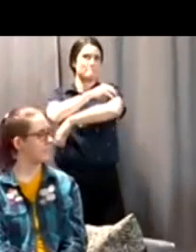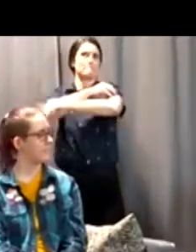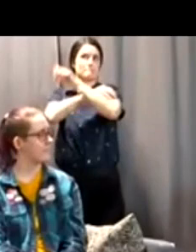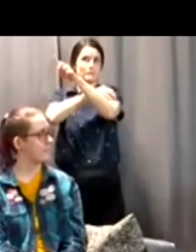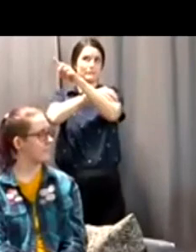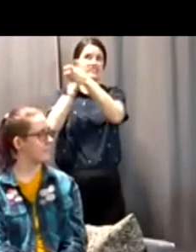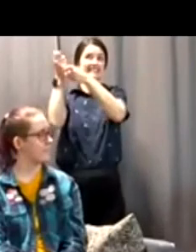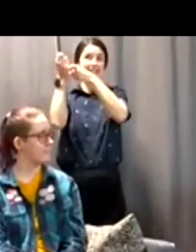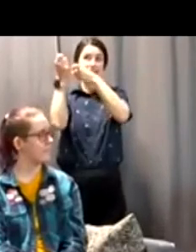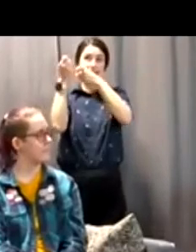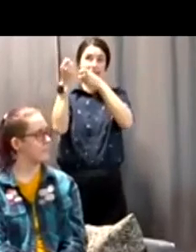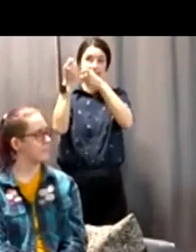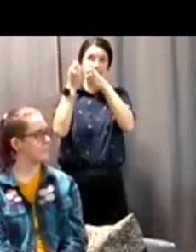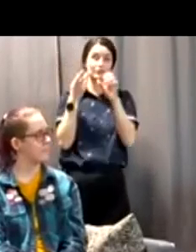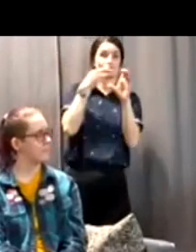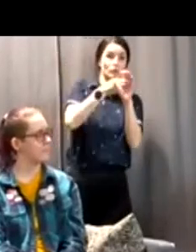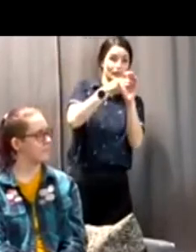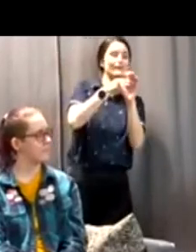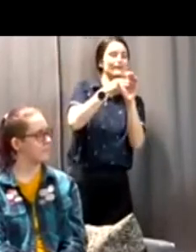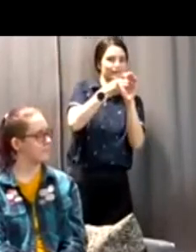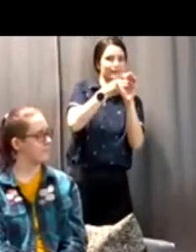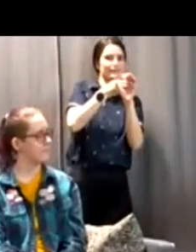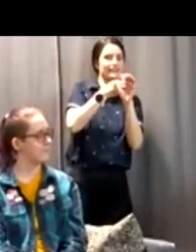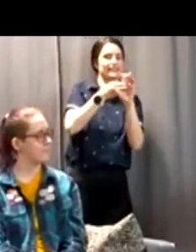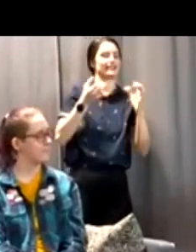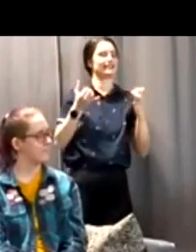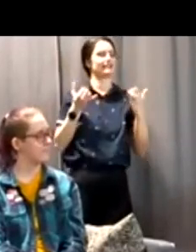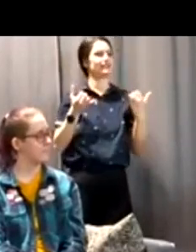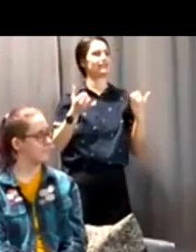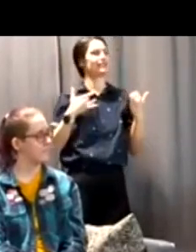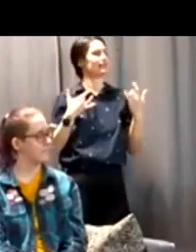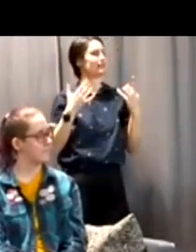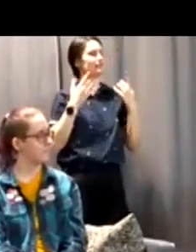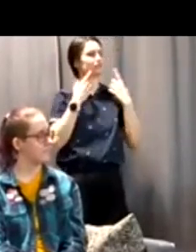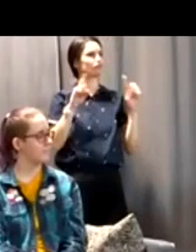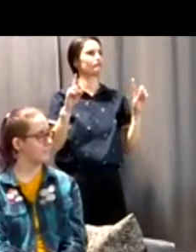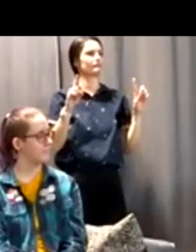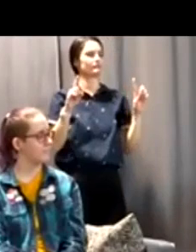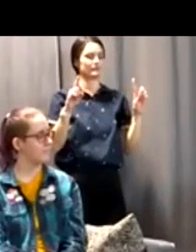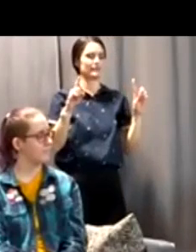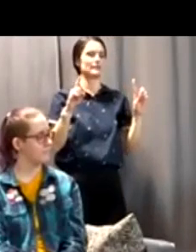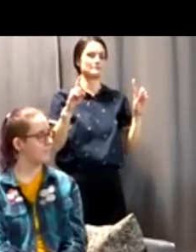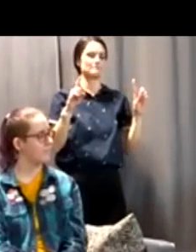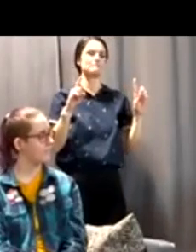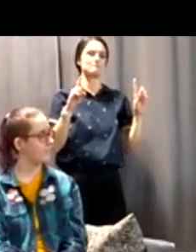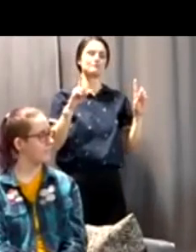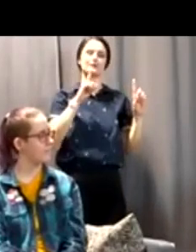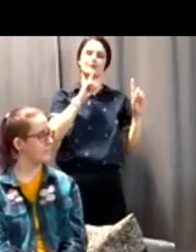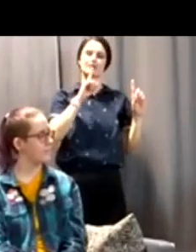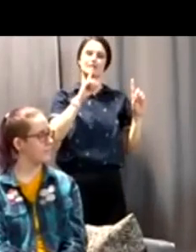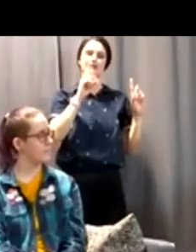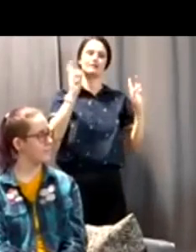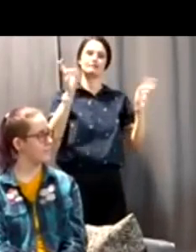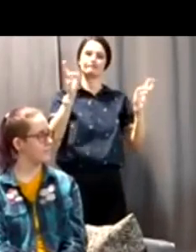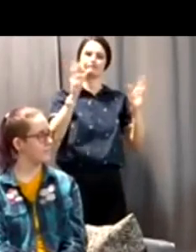was what we needed, I guess, to move things to where they are now, which I think the transitioning